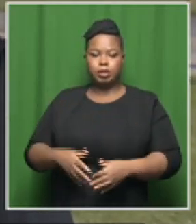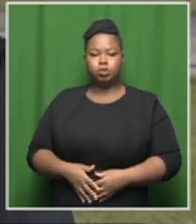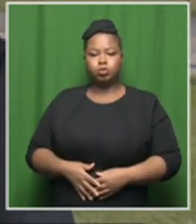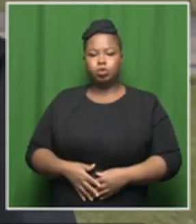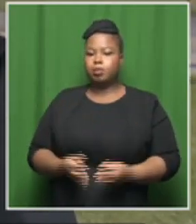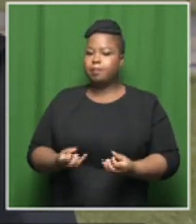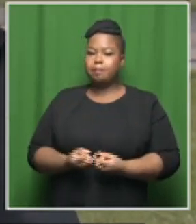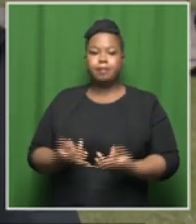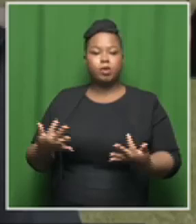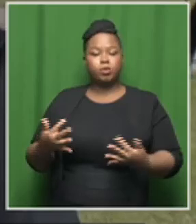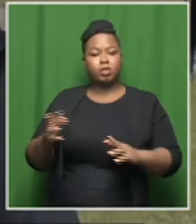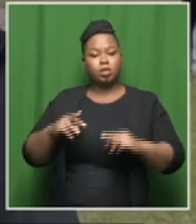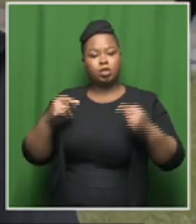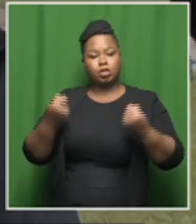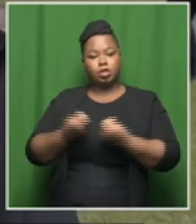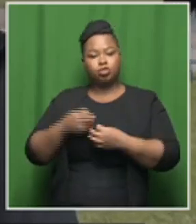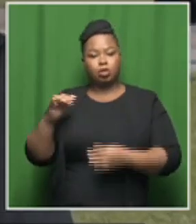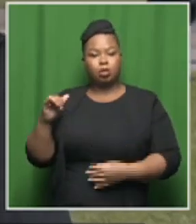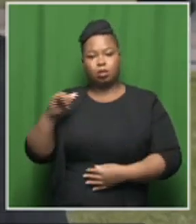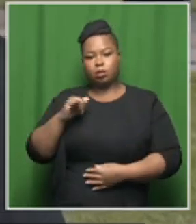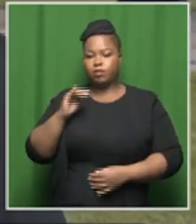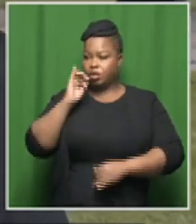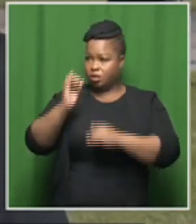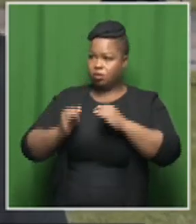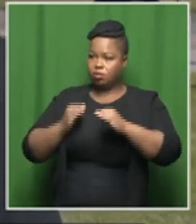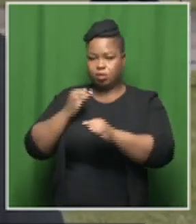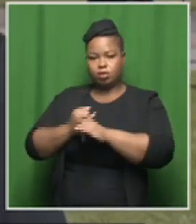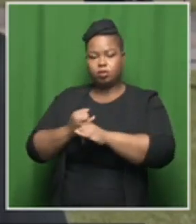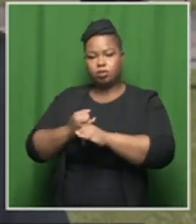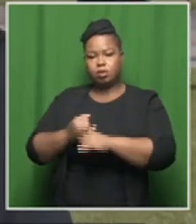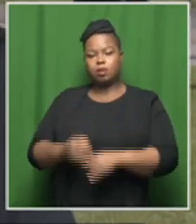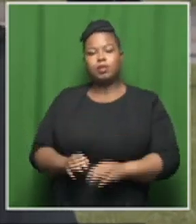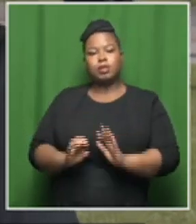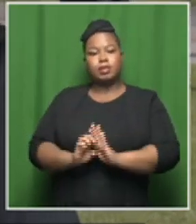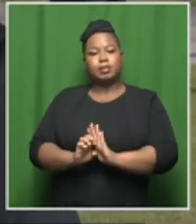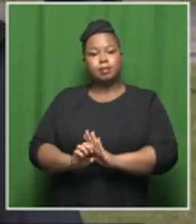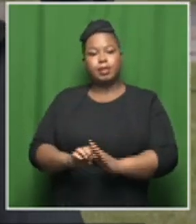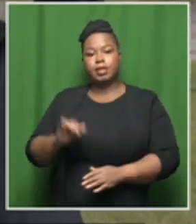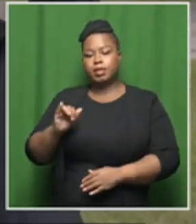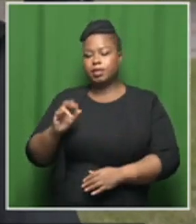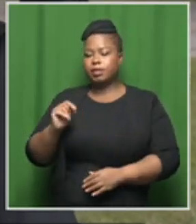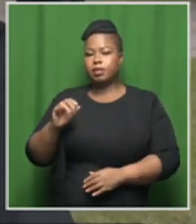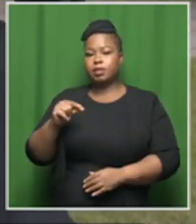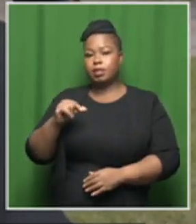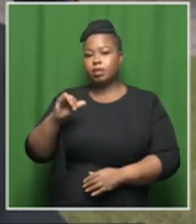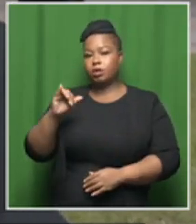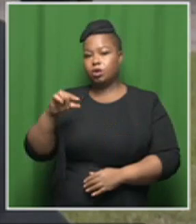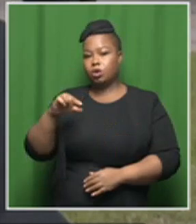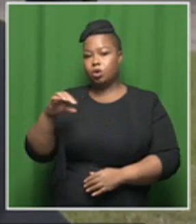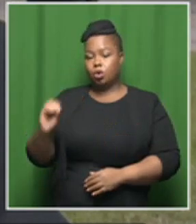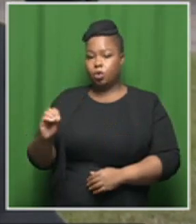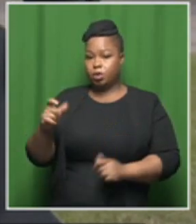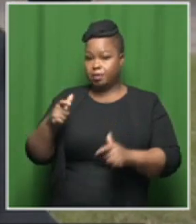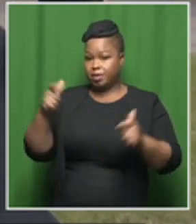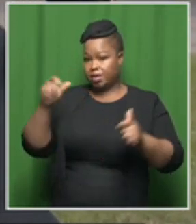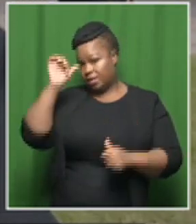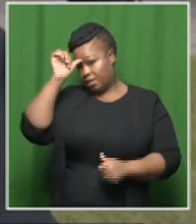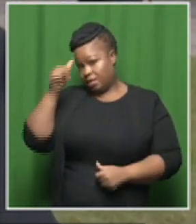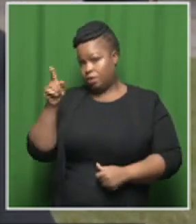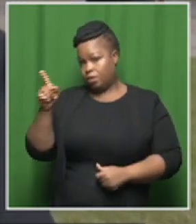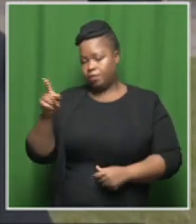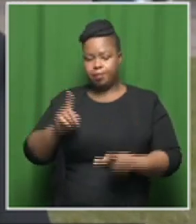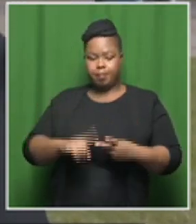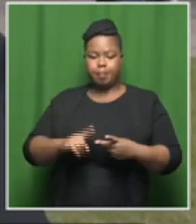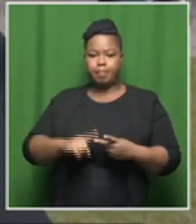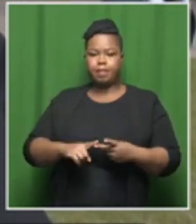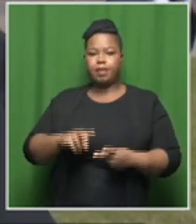for many of the national airlines, international airlines. By example, Indigo Airlines, the biggest airline in India soon, and